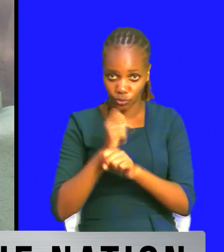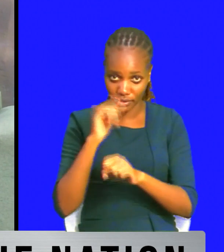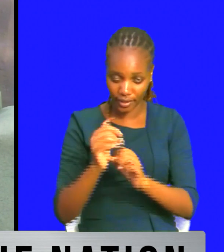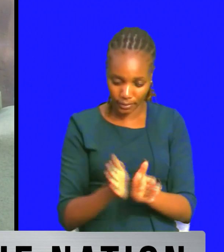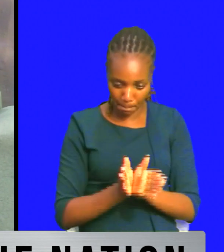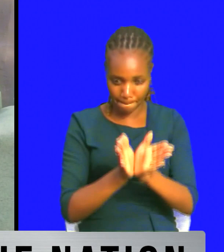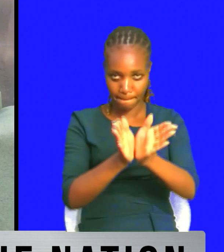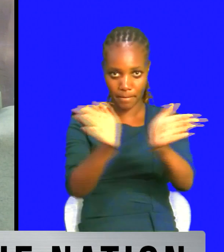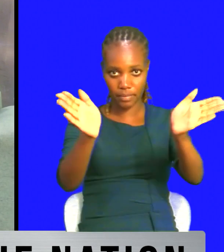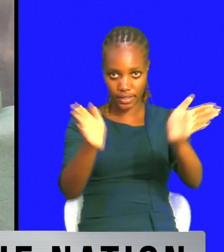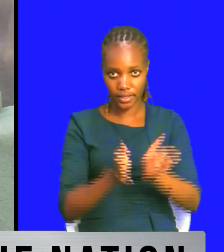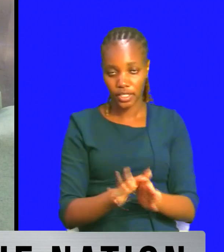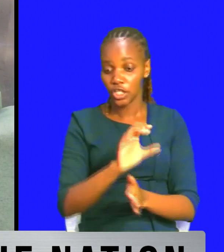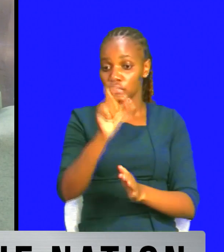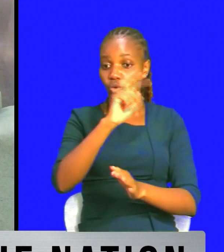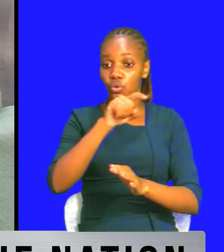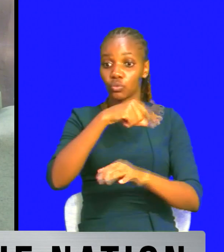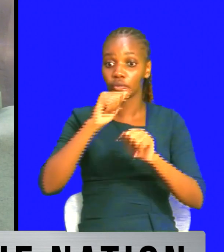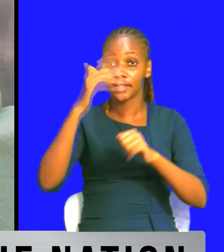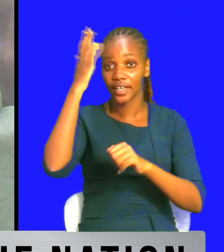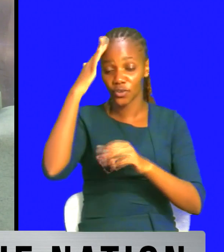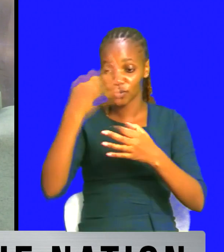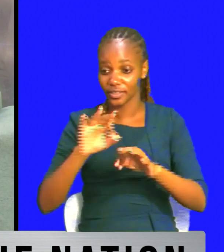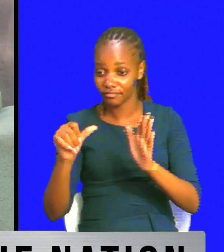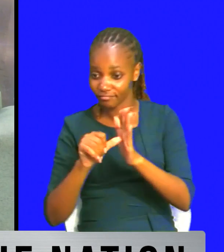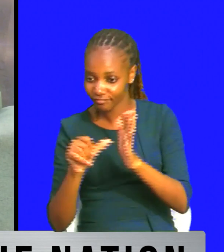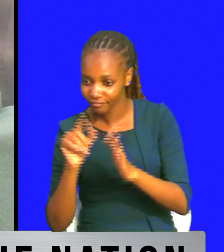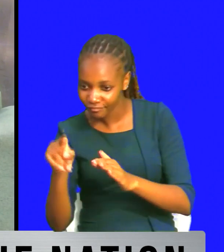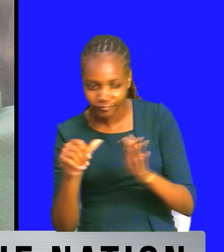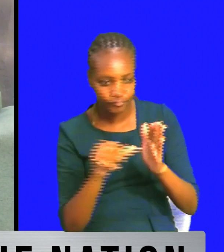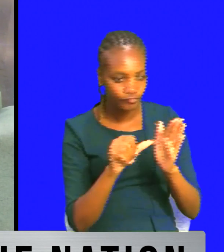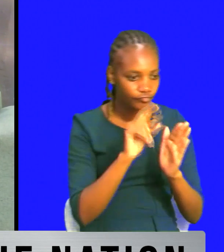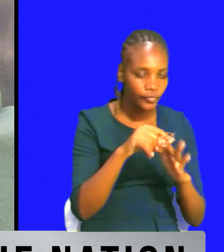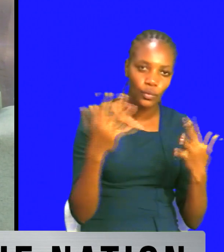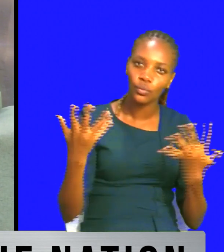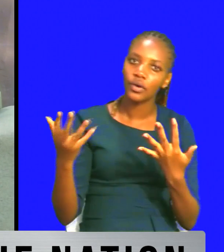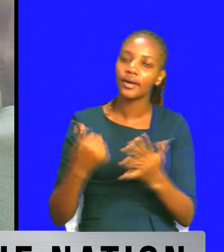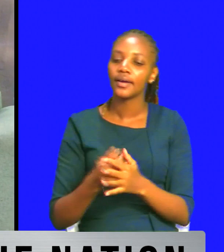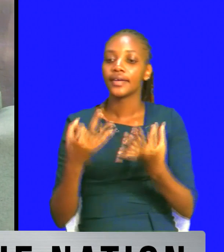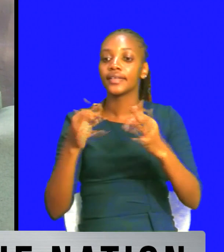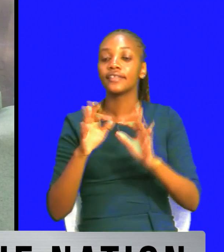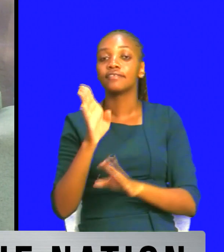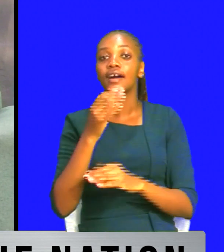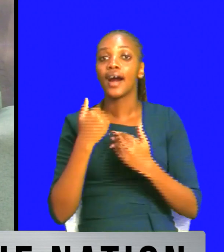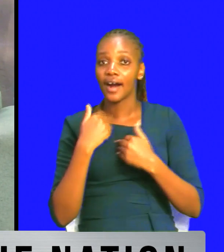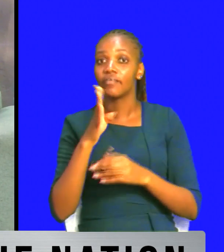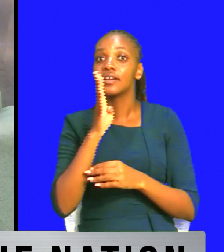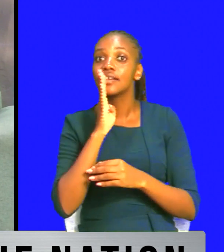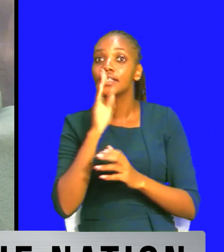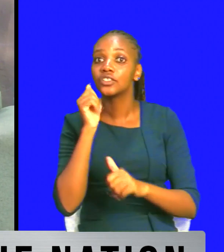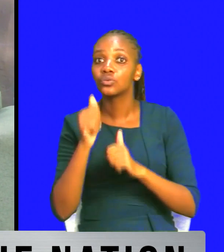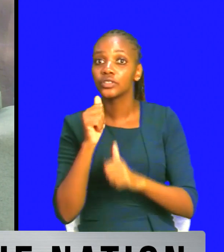so that we can tell if this is extending to us, Then if there is debt that is